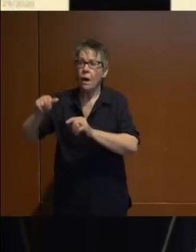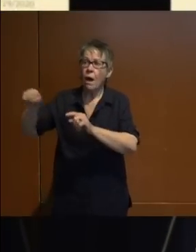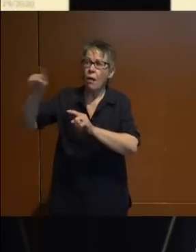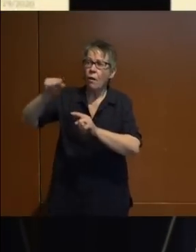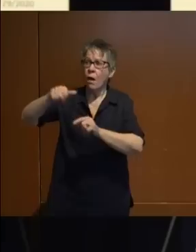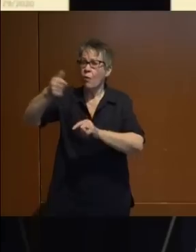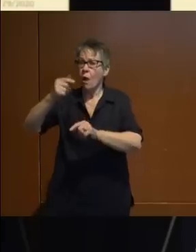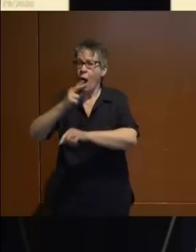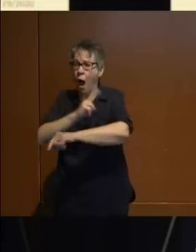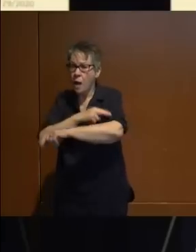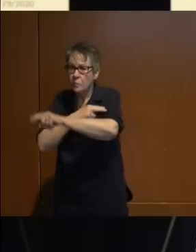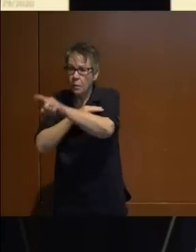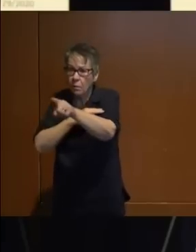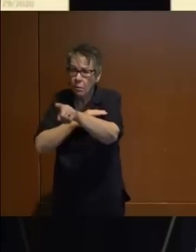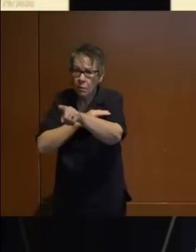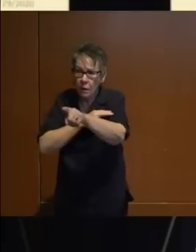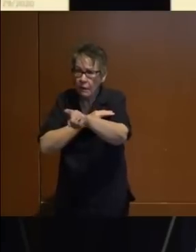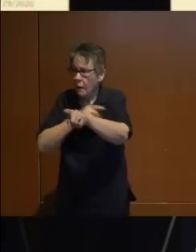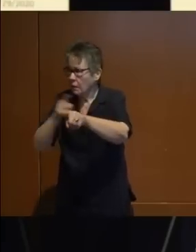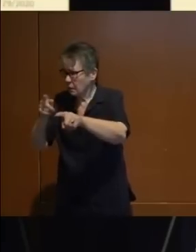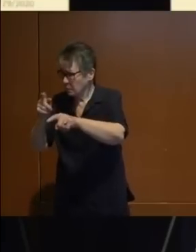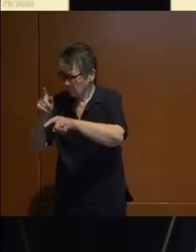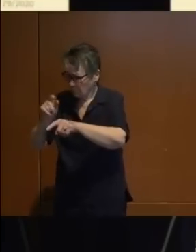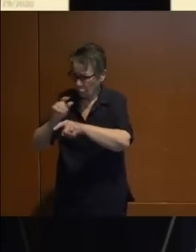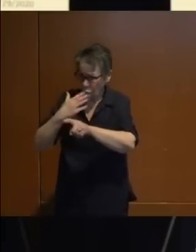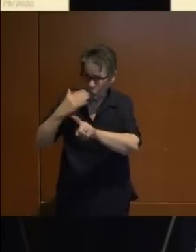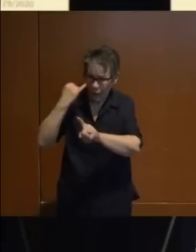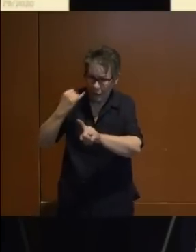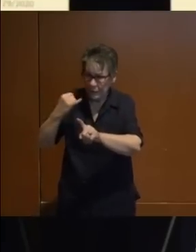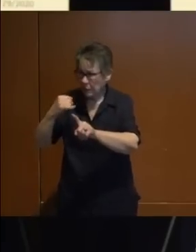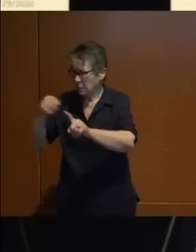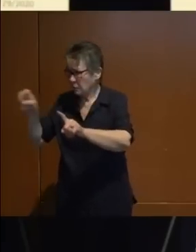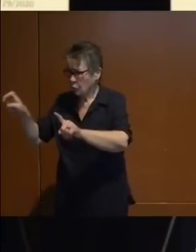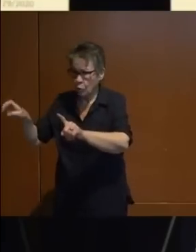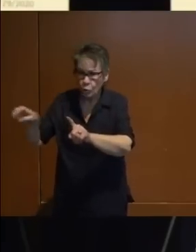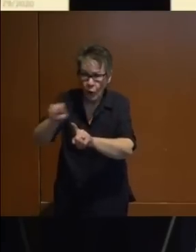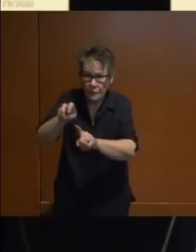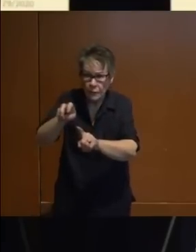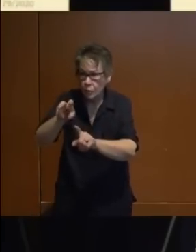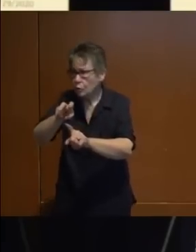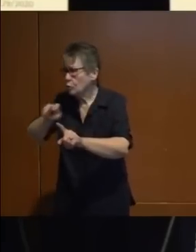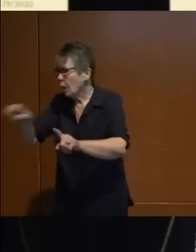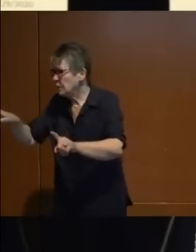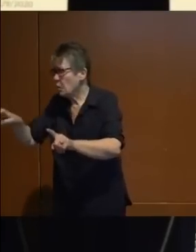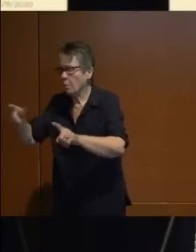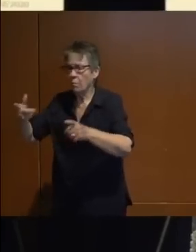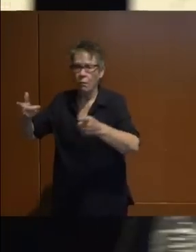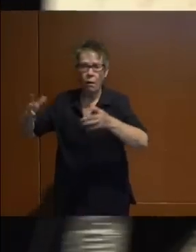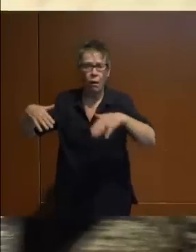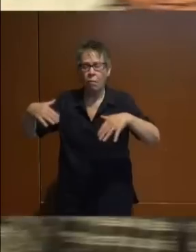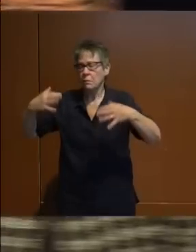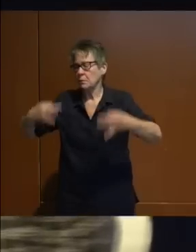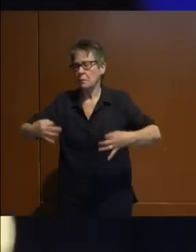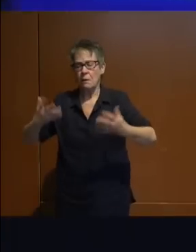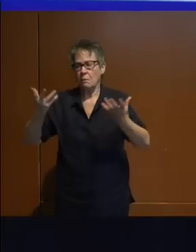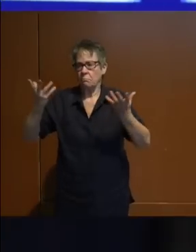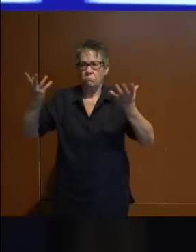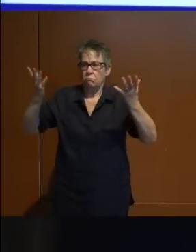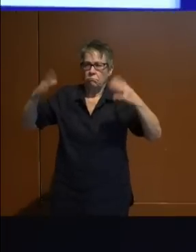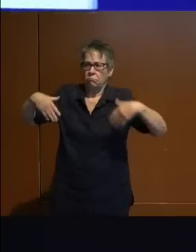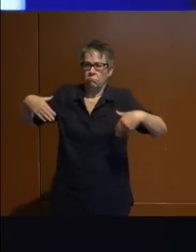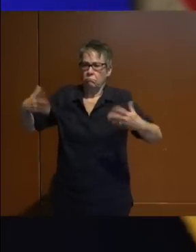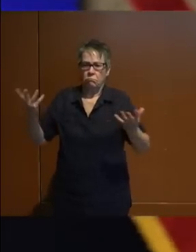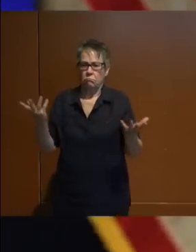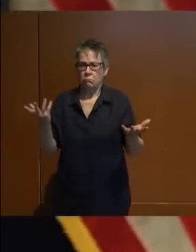appropriate level of care, and if they have to transfer them, to transfer them. But I don't know any specifics. You good? Anybody back here, you